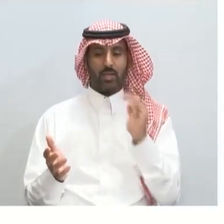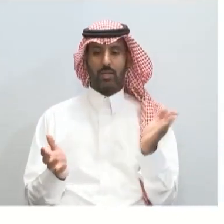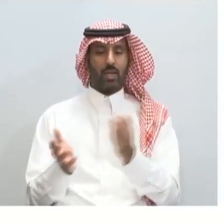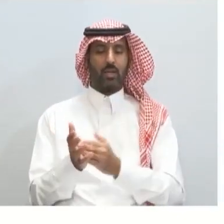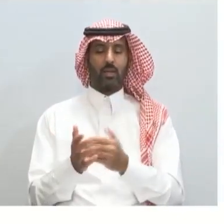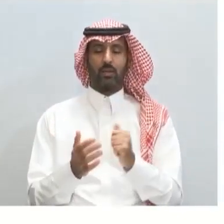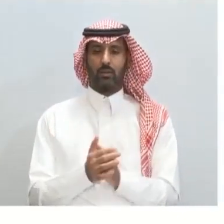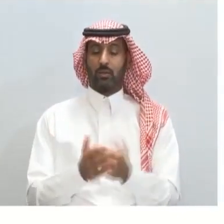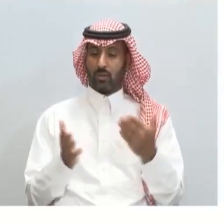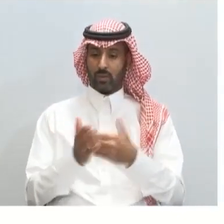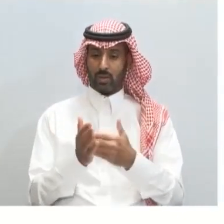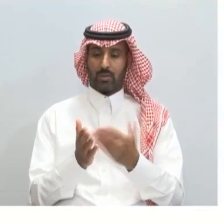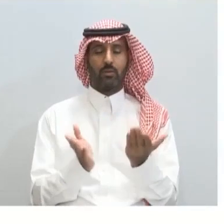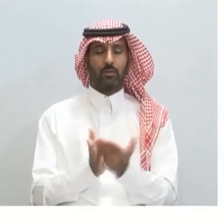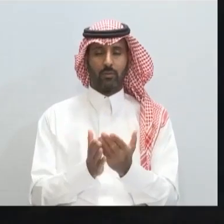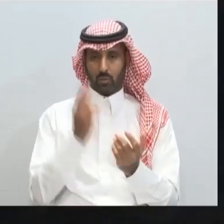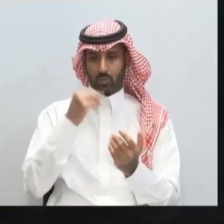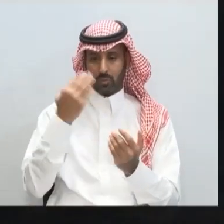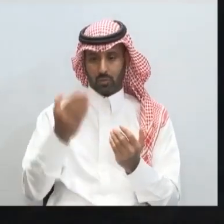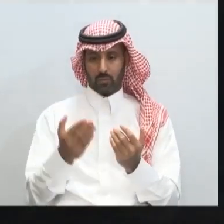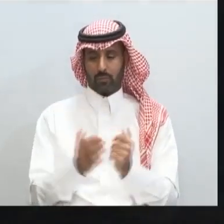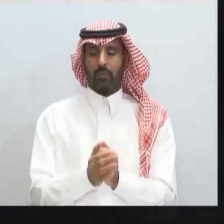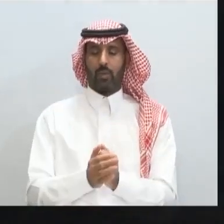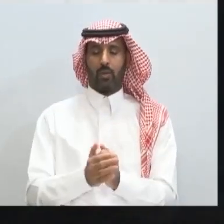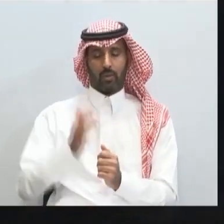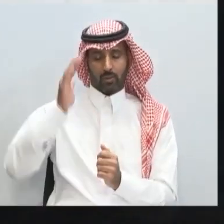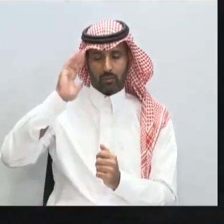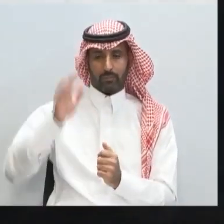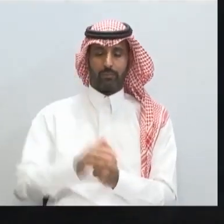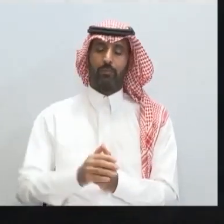with that we reach the end of this lesson see you next lesson insh